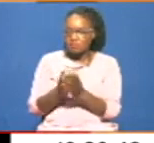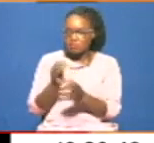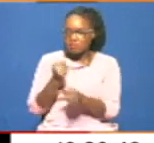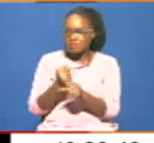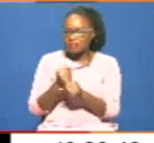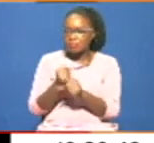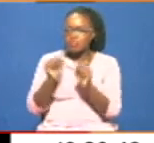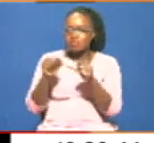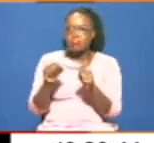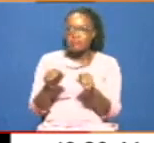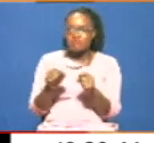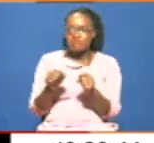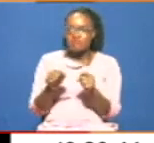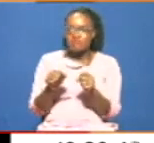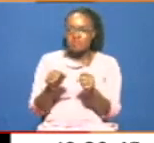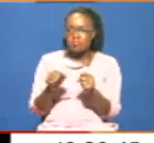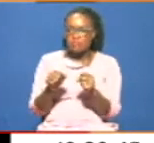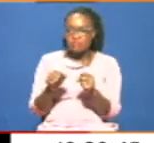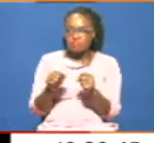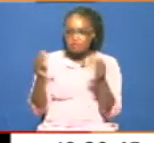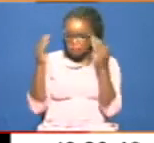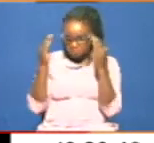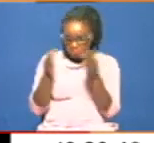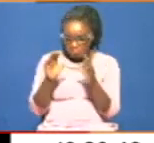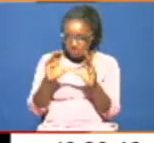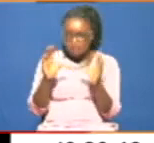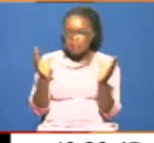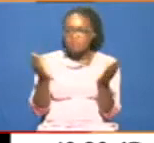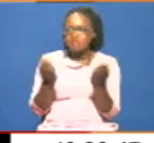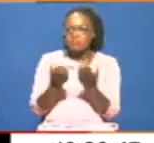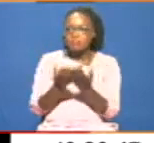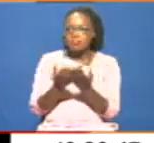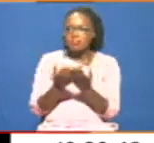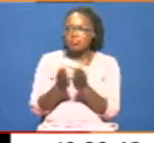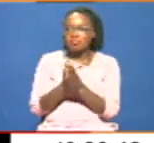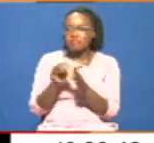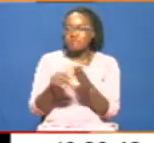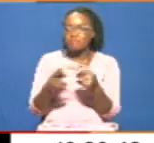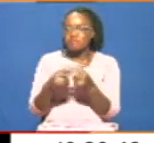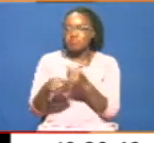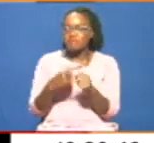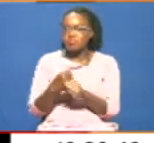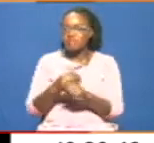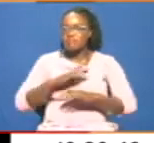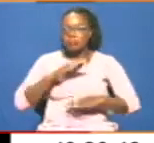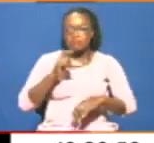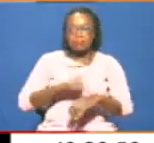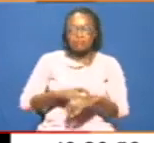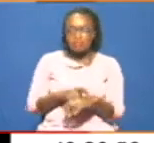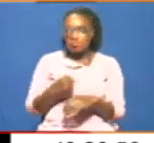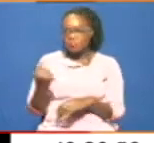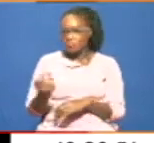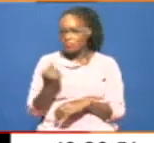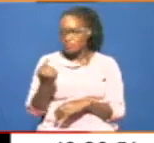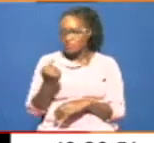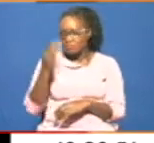very possible. It's, as we said, now the commitment is global. Within 7 years, it is enough time, only that we need to know